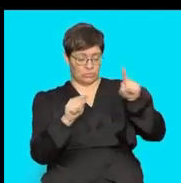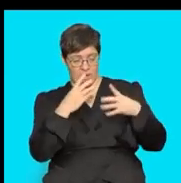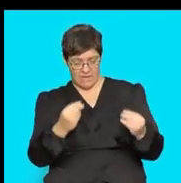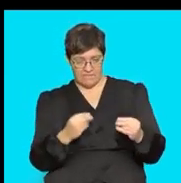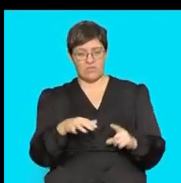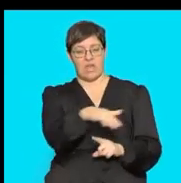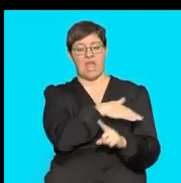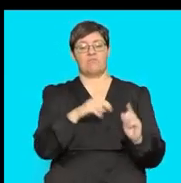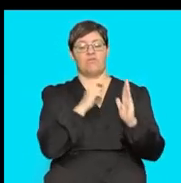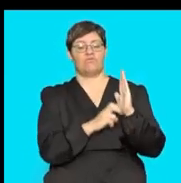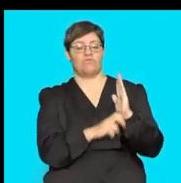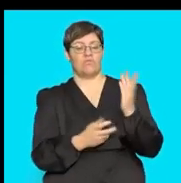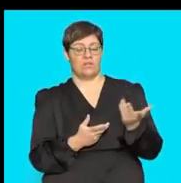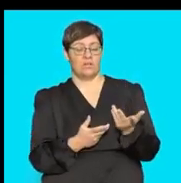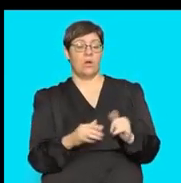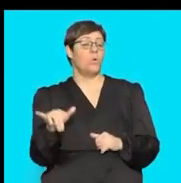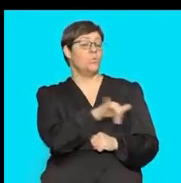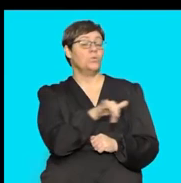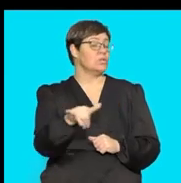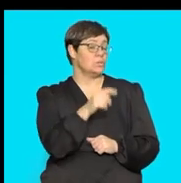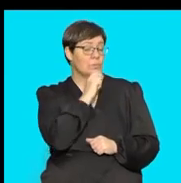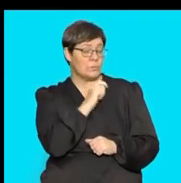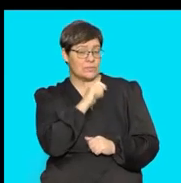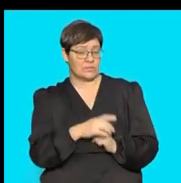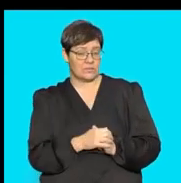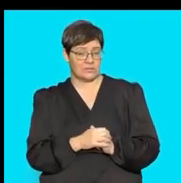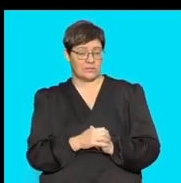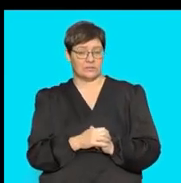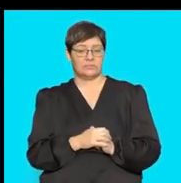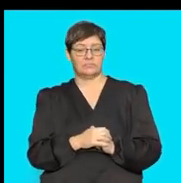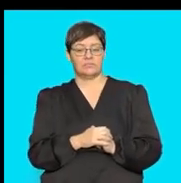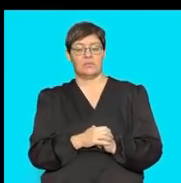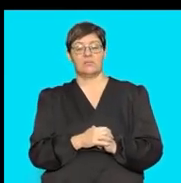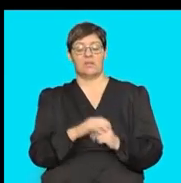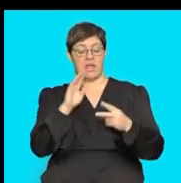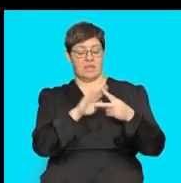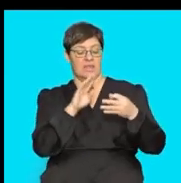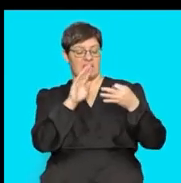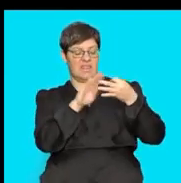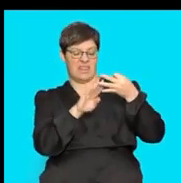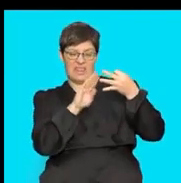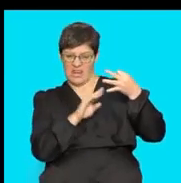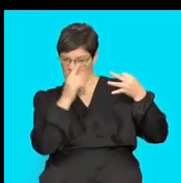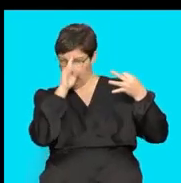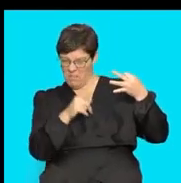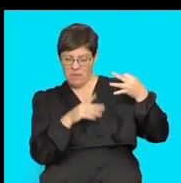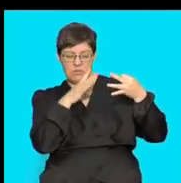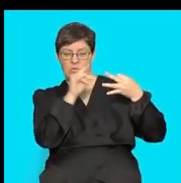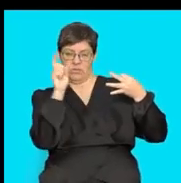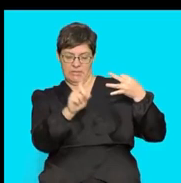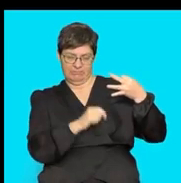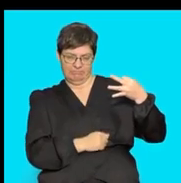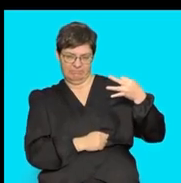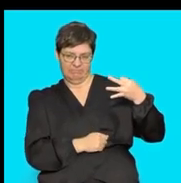so we can apply the area rule. Which version of area rule are we going to use? Remember our three versions of the area rule for